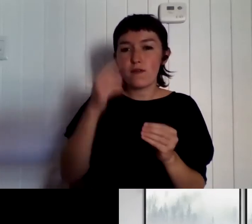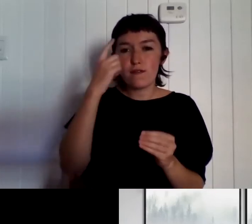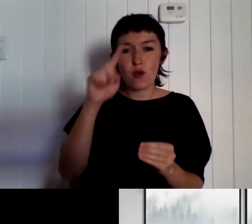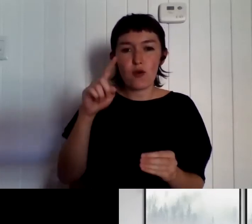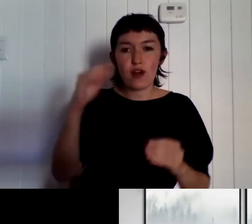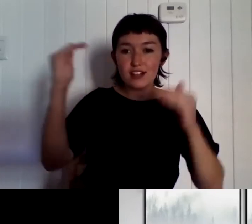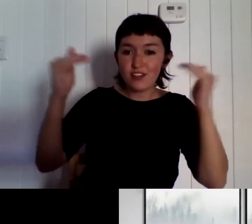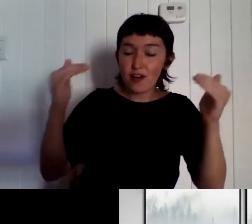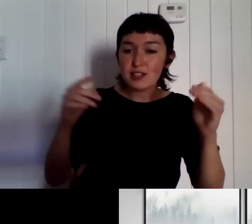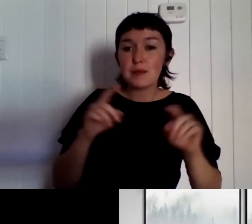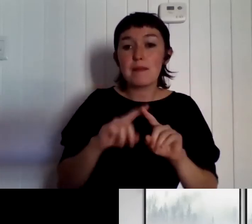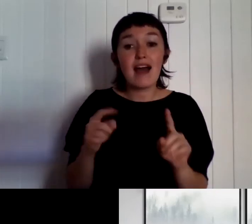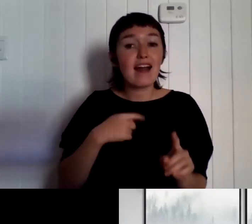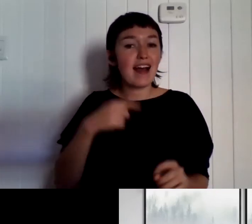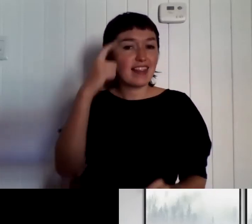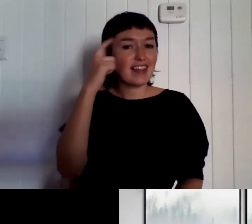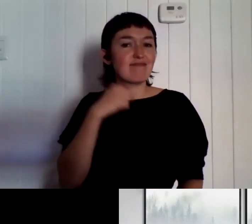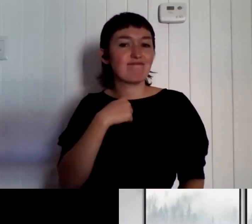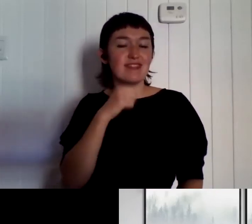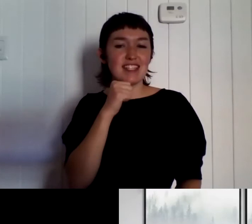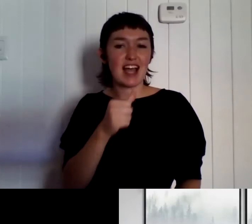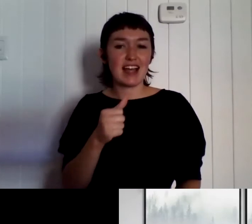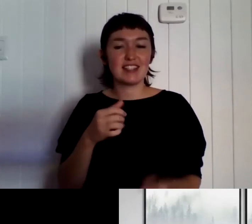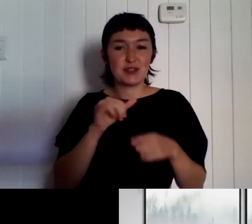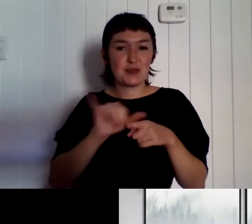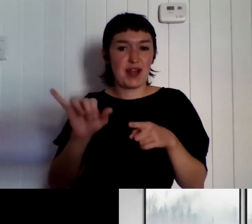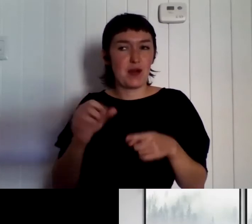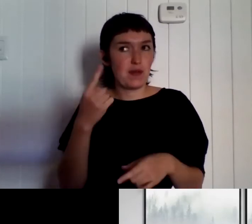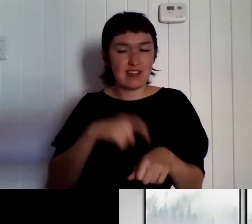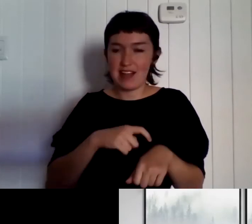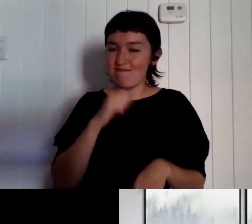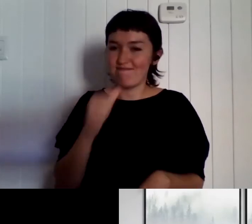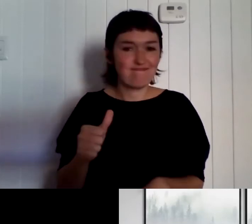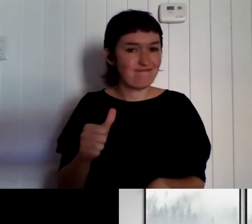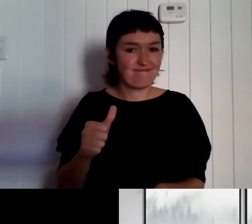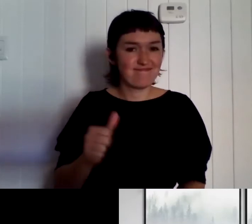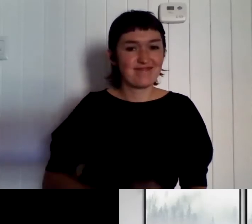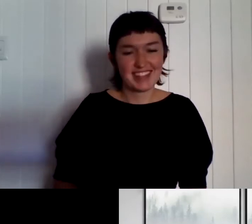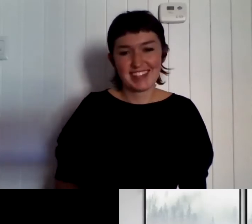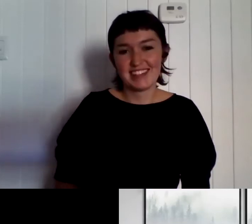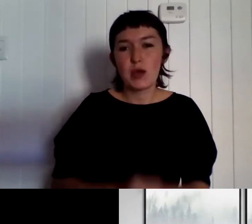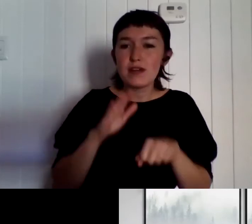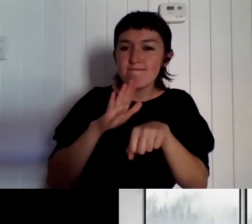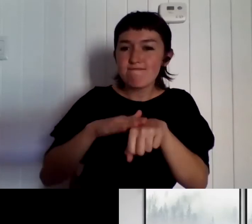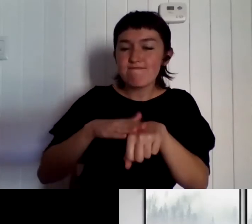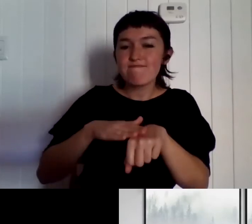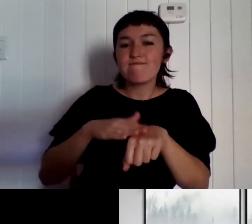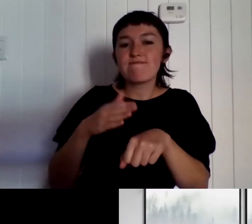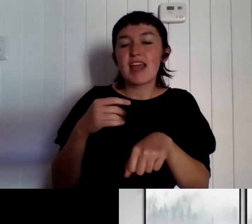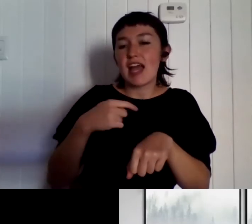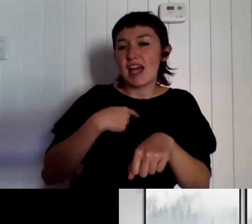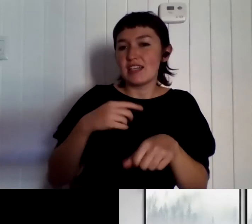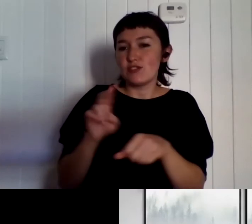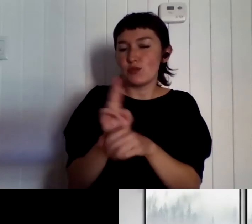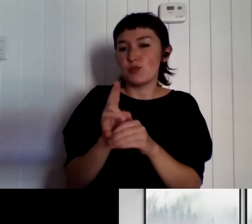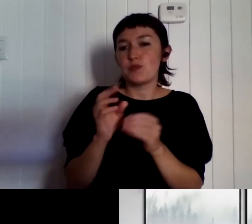even once during it. So we should be okay. You should be able to watch it, but it might be a little, I might use more big words than I normally